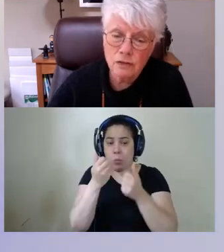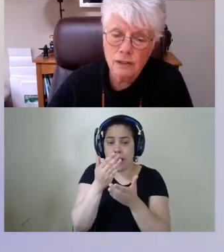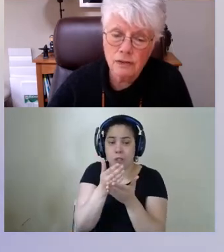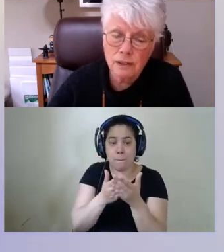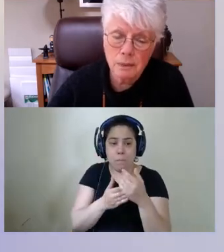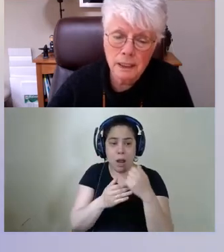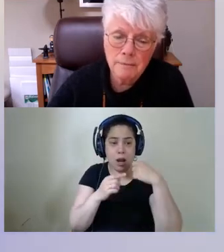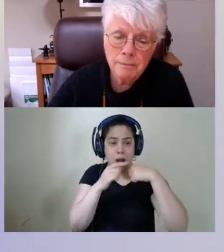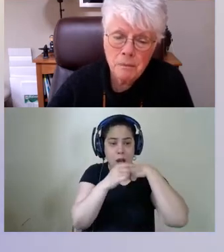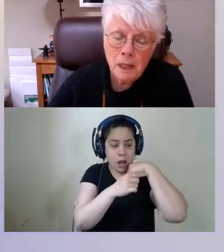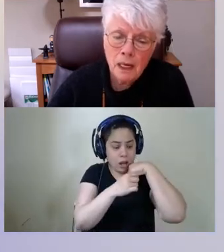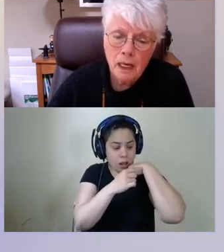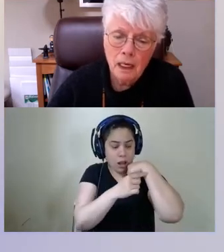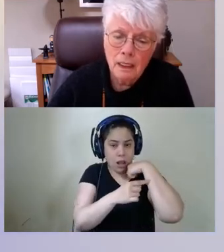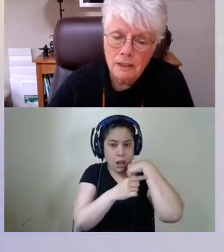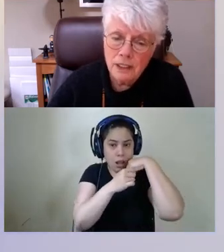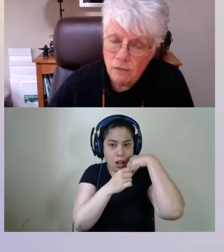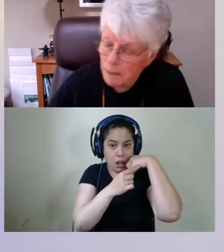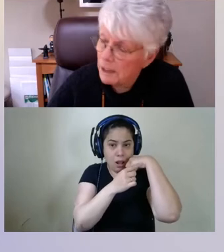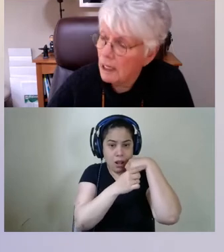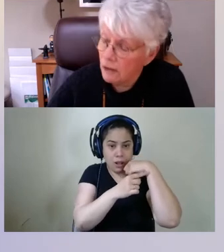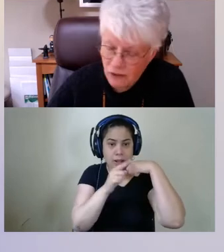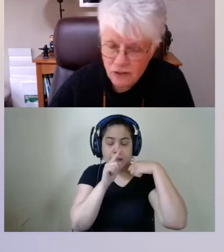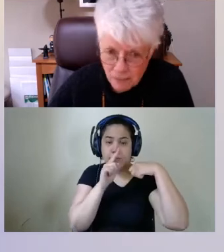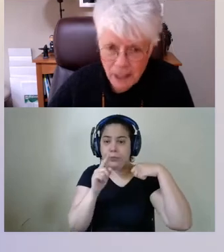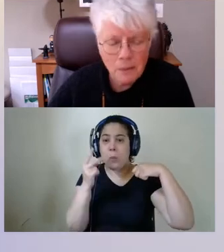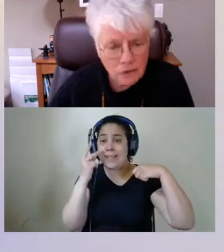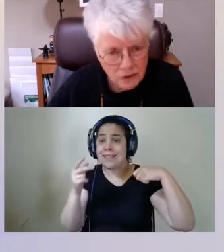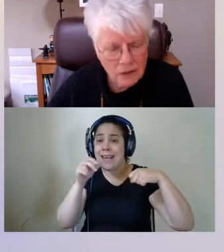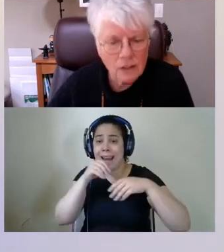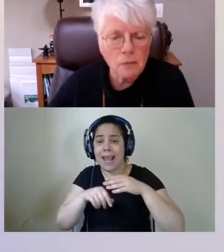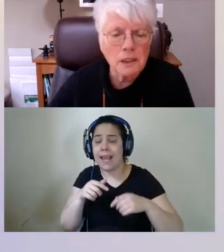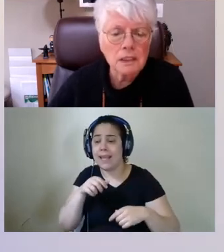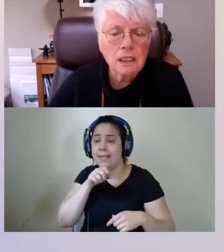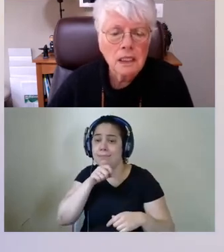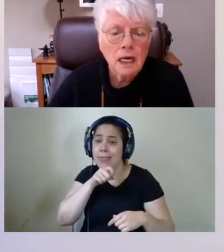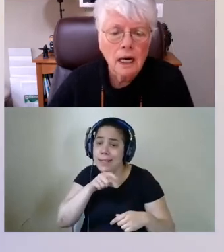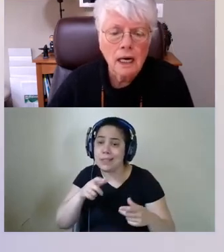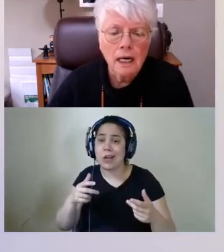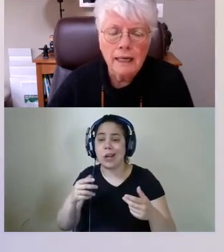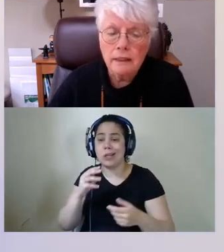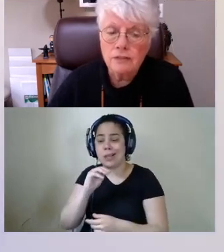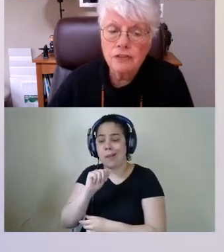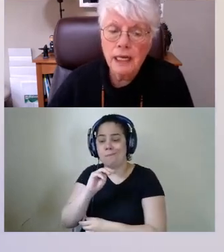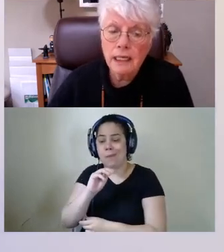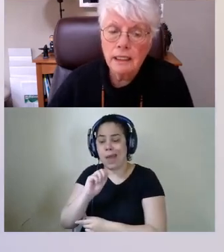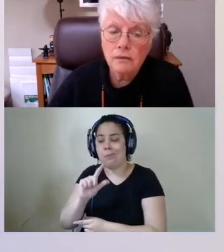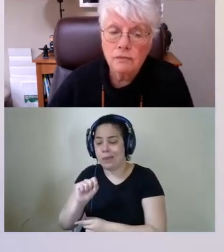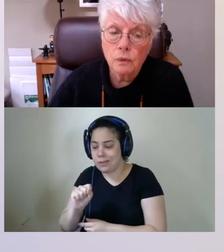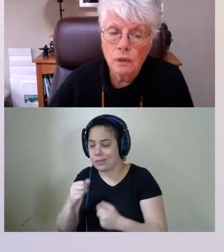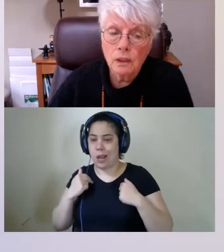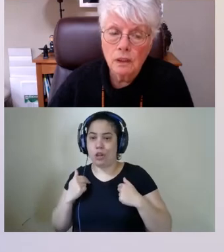reptilian structure in the brain. It's in reptiles, it's in mammals, it's in humans, and it's